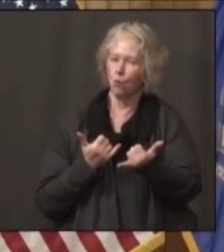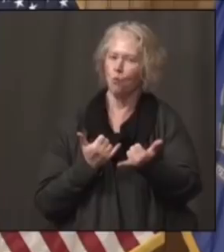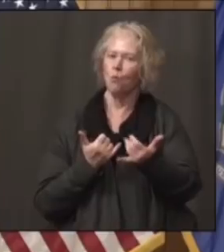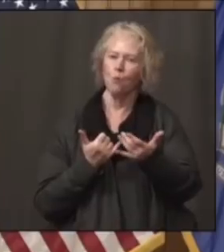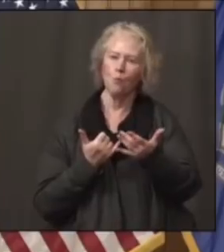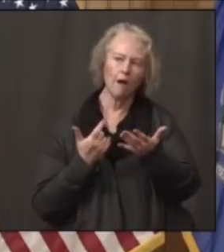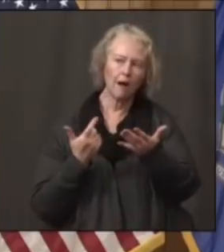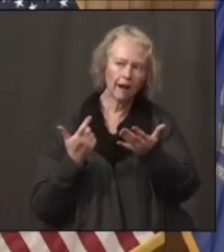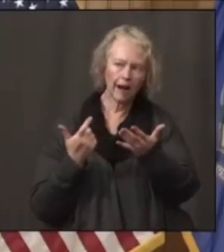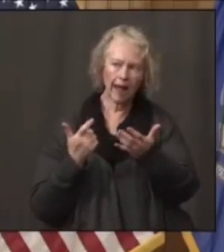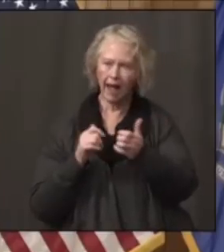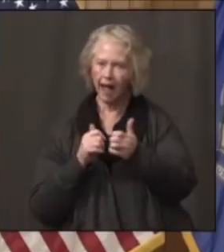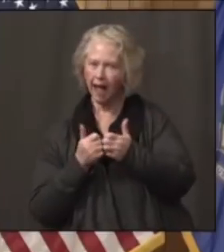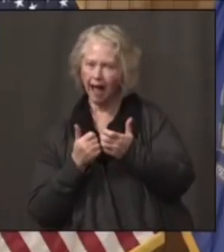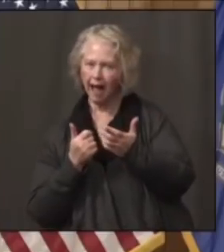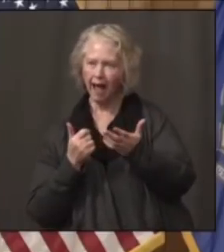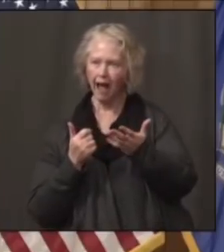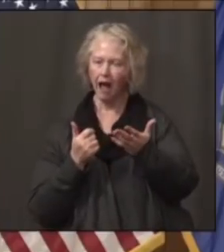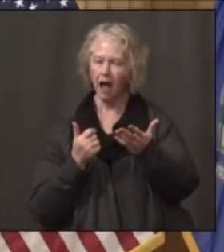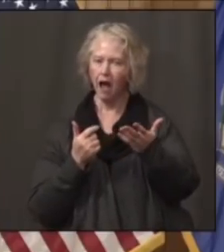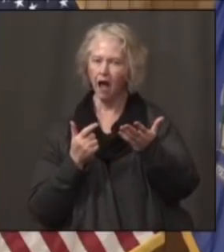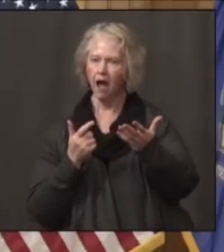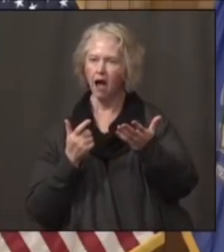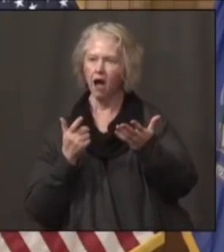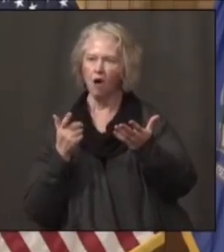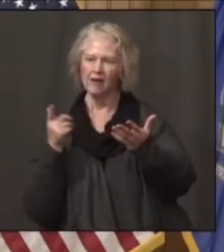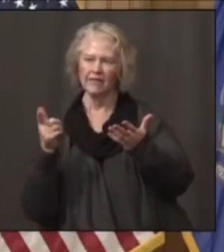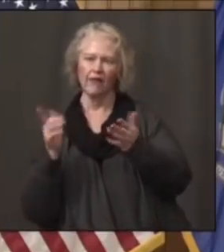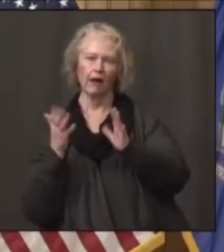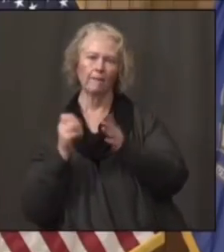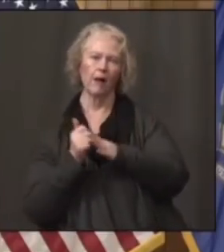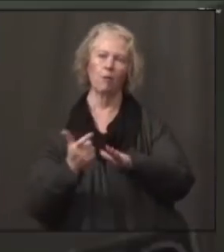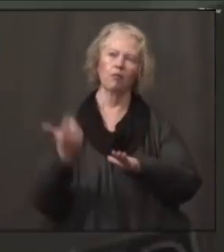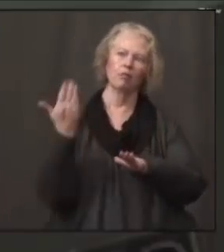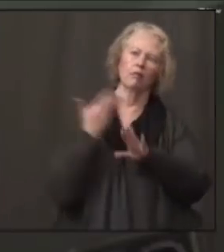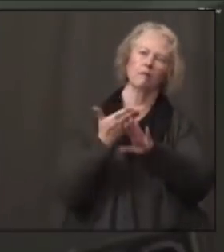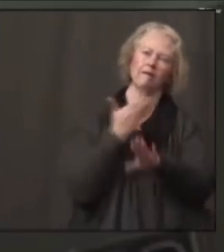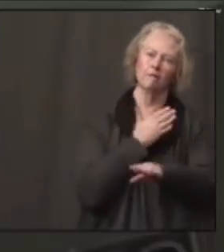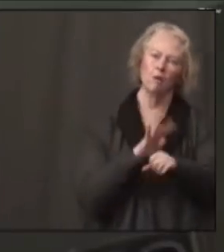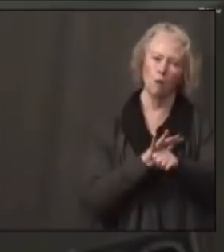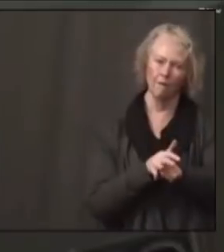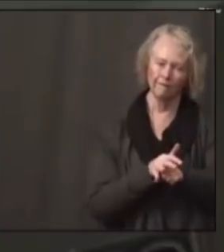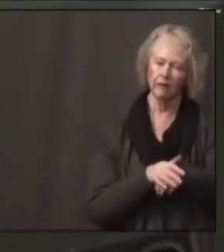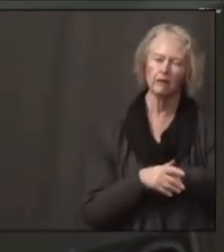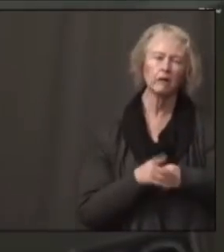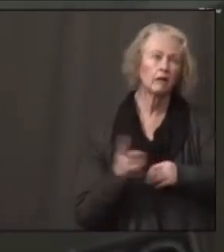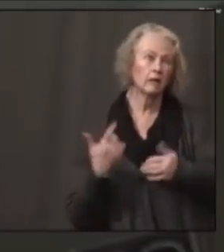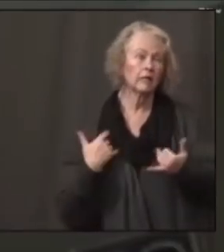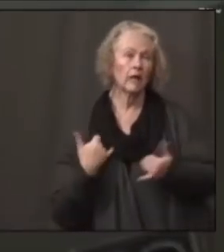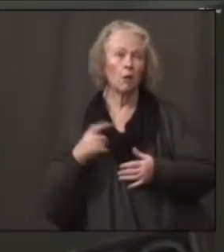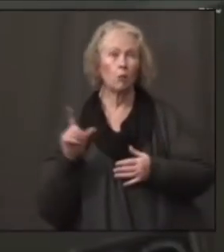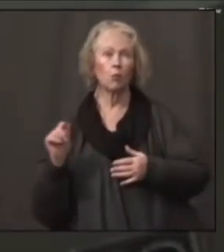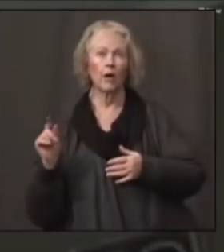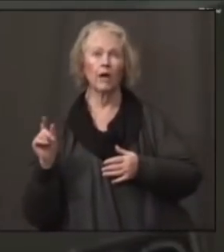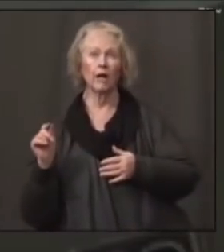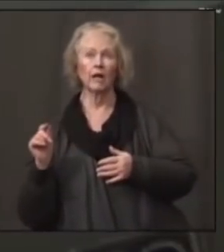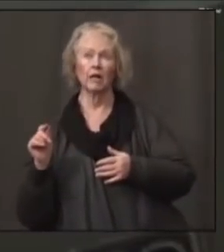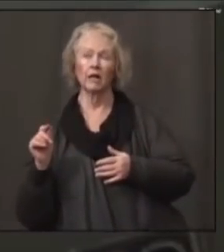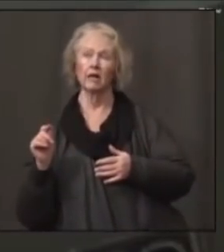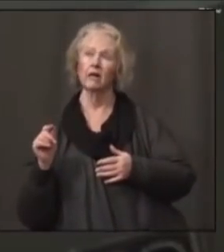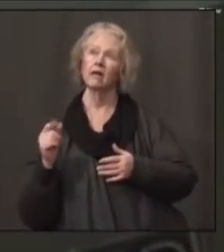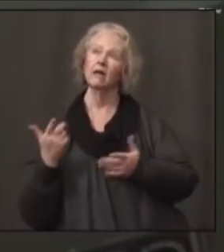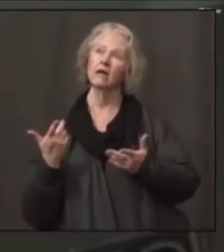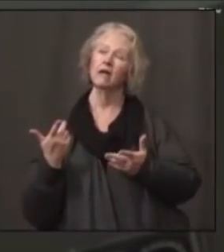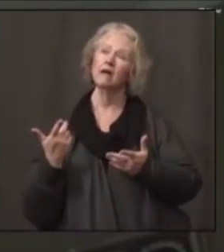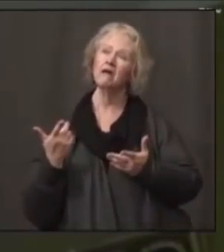that compare as to like a non-COVID snowstorm? I would turn and say there's 20 out there right now, and that compares to a